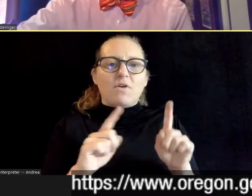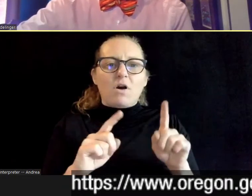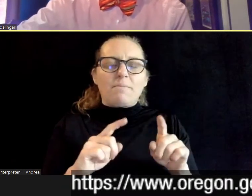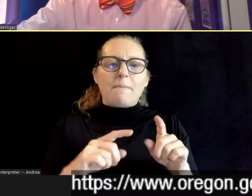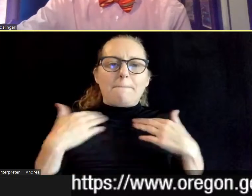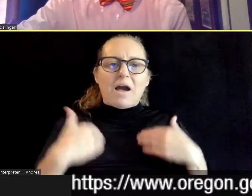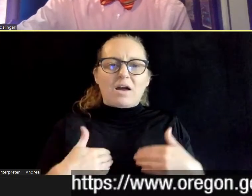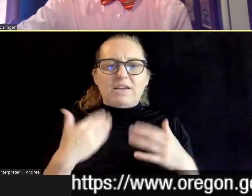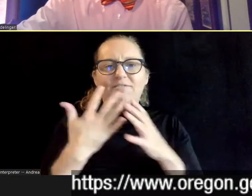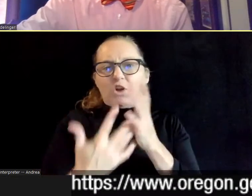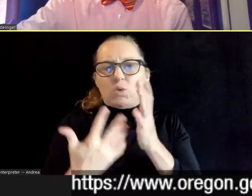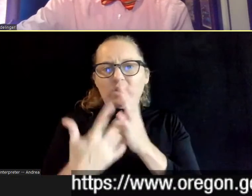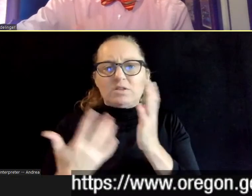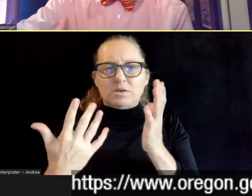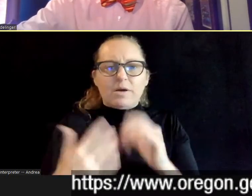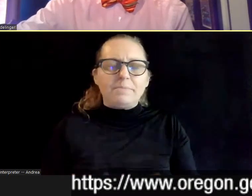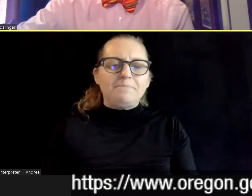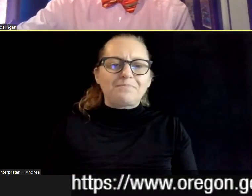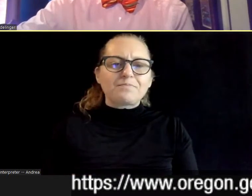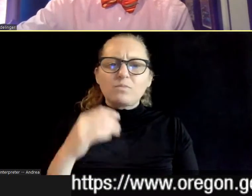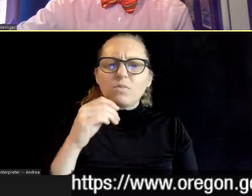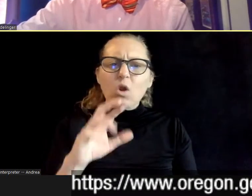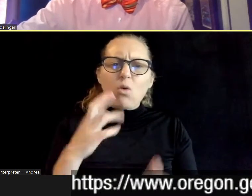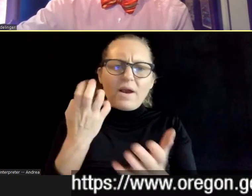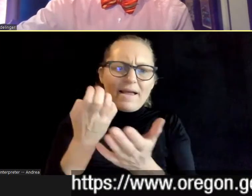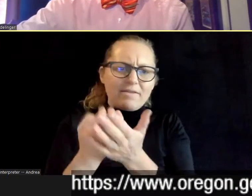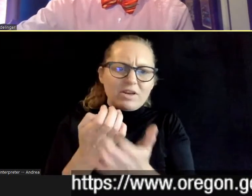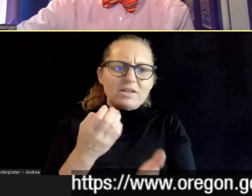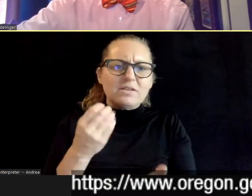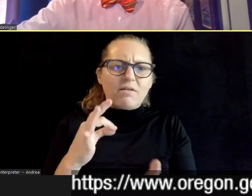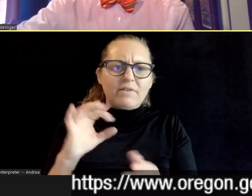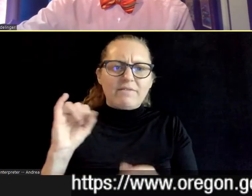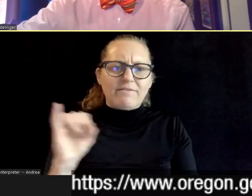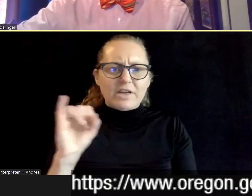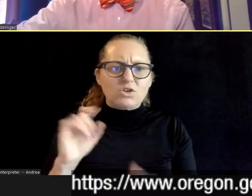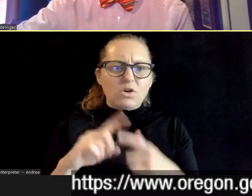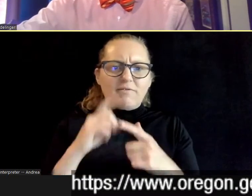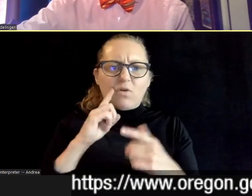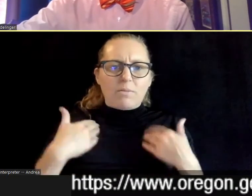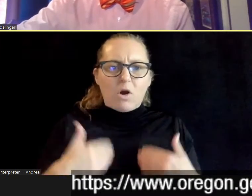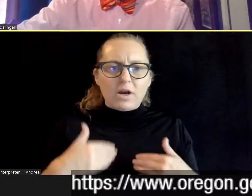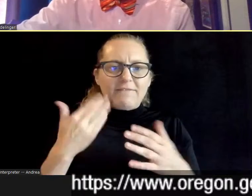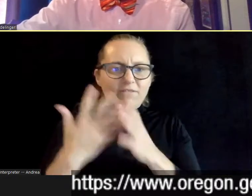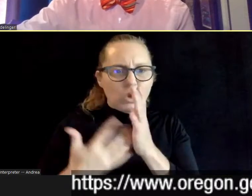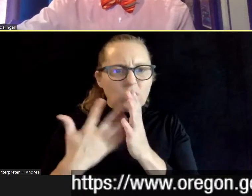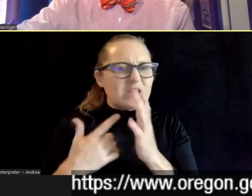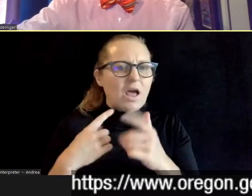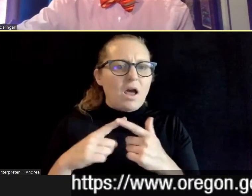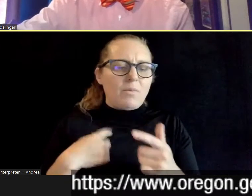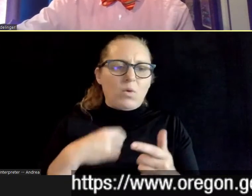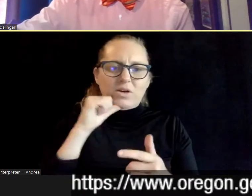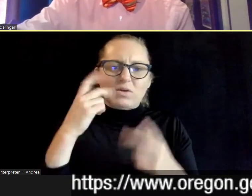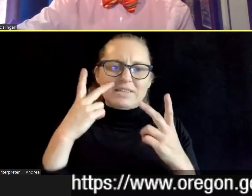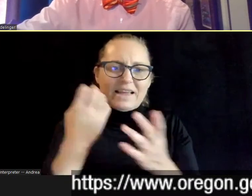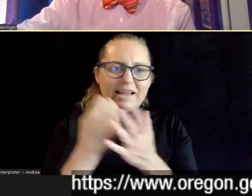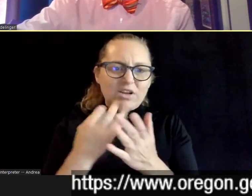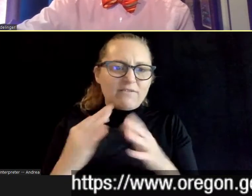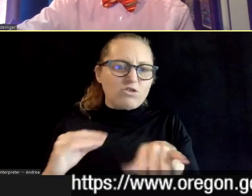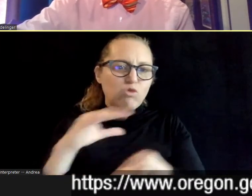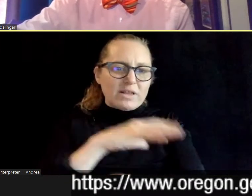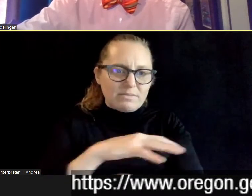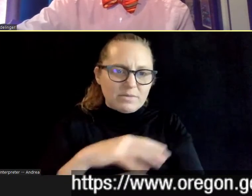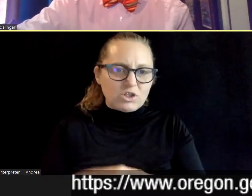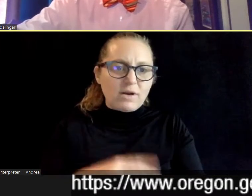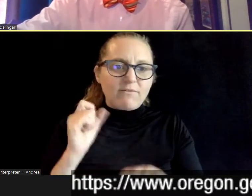fluids, or evidence of infection from bodily fluids, but we're not seeing evidence of transmission